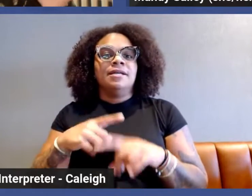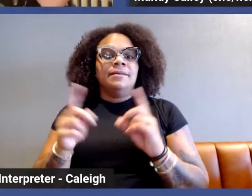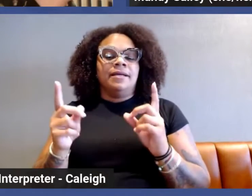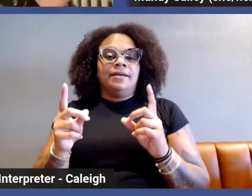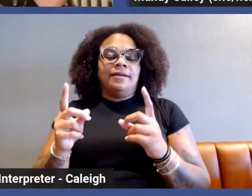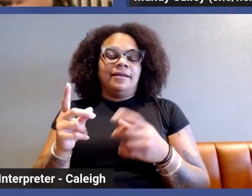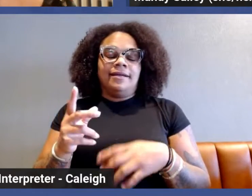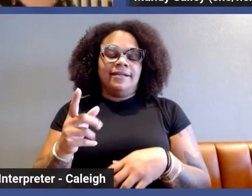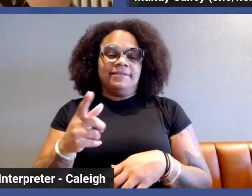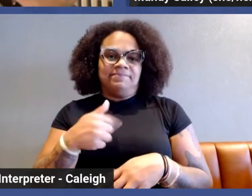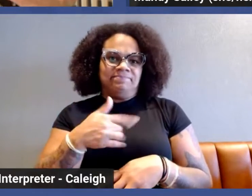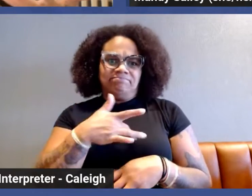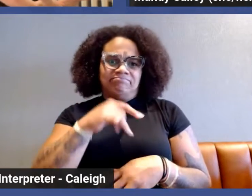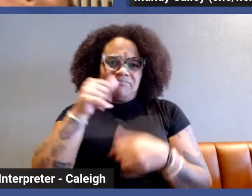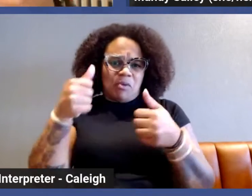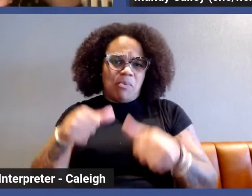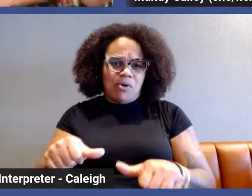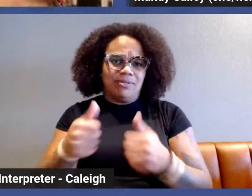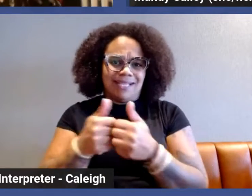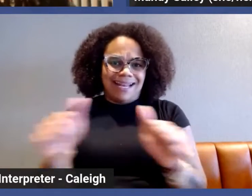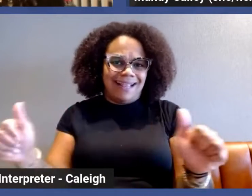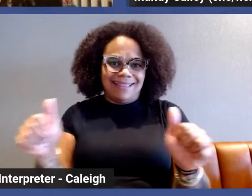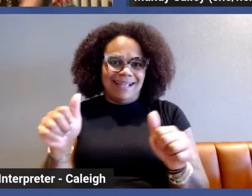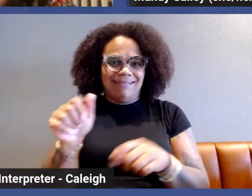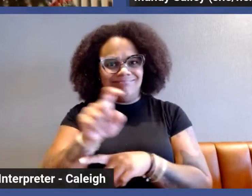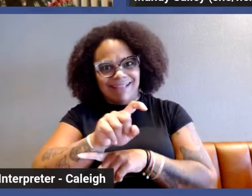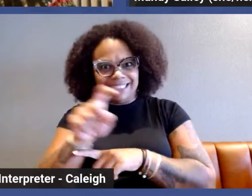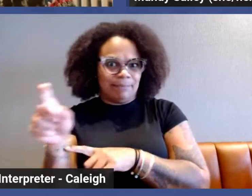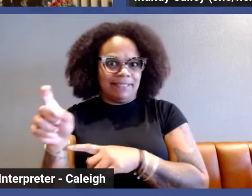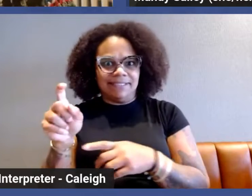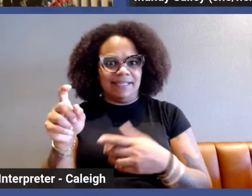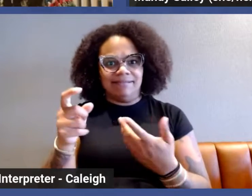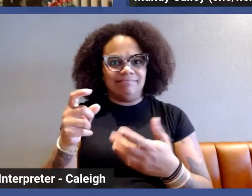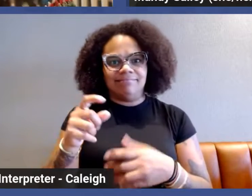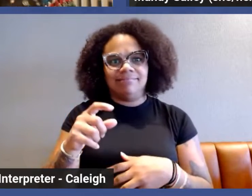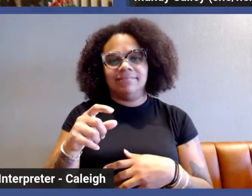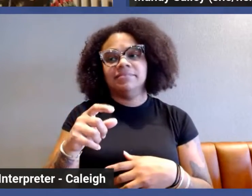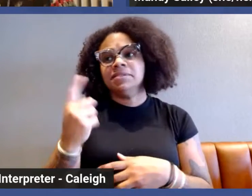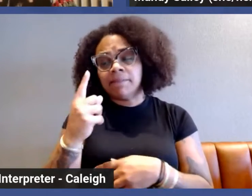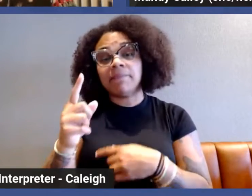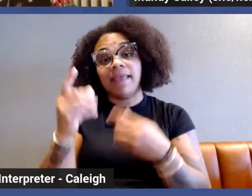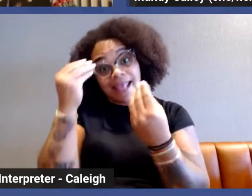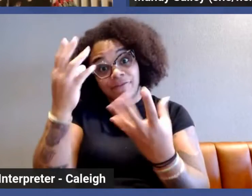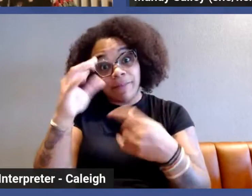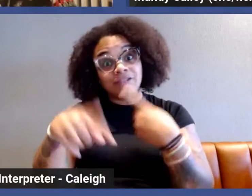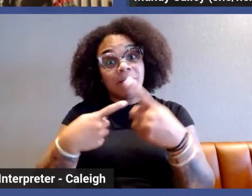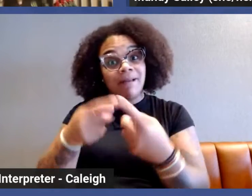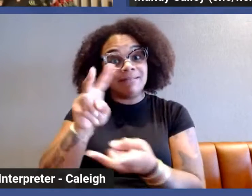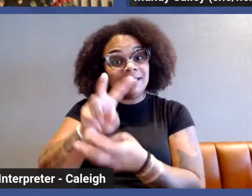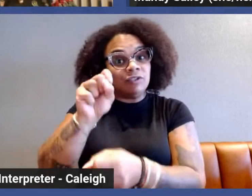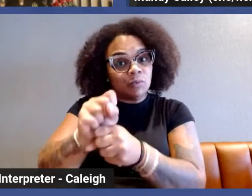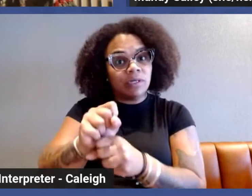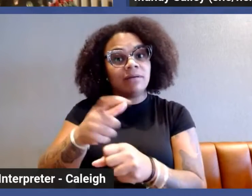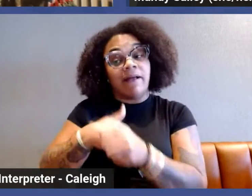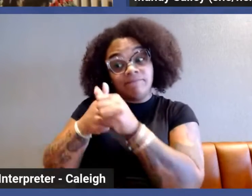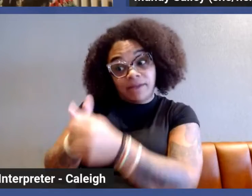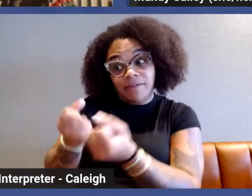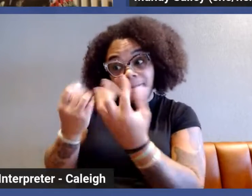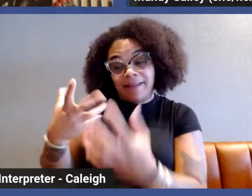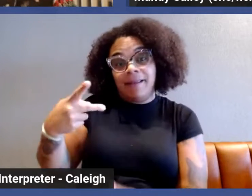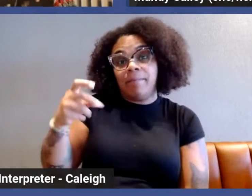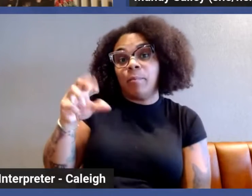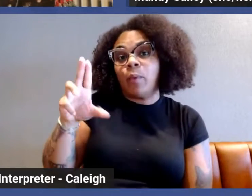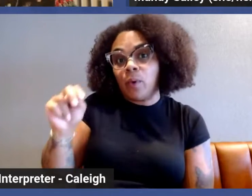not even posting anything actually explicit, things about sex work, but not actual. I follow a lot of porn performers and look at their stuff, but I'm